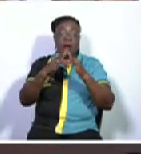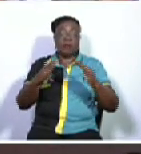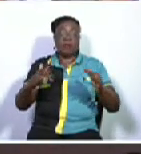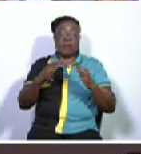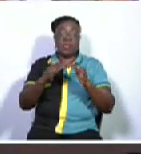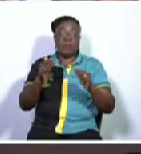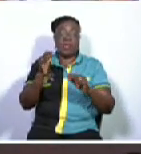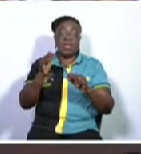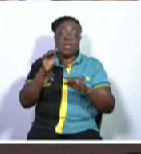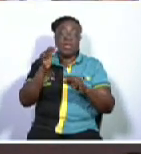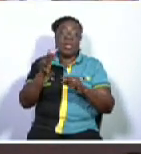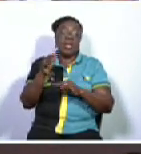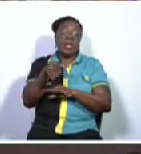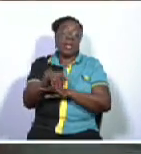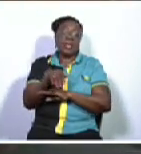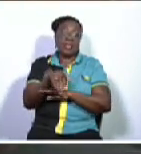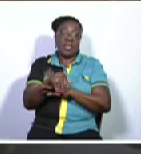are